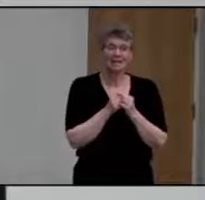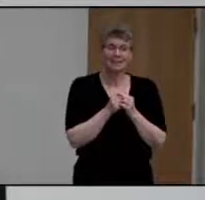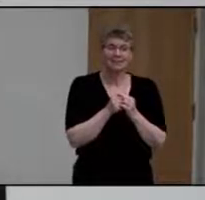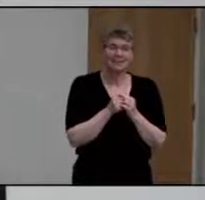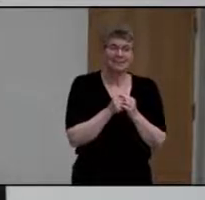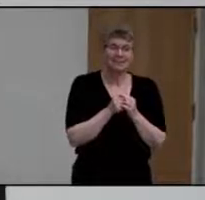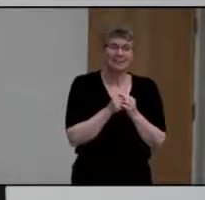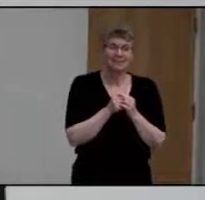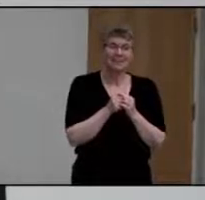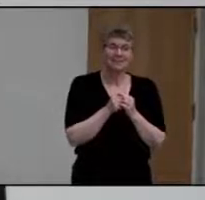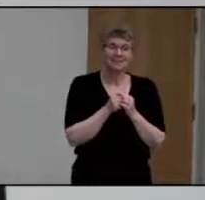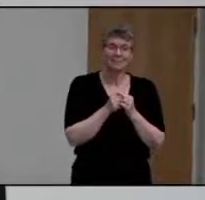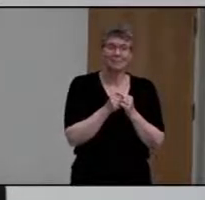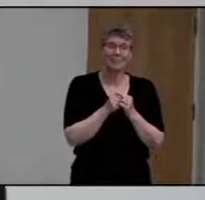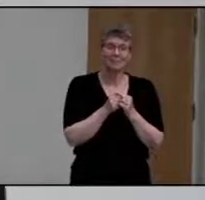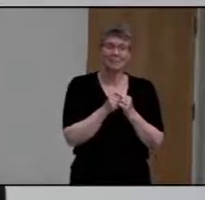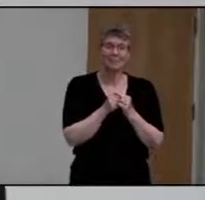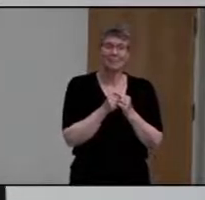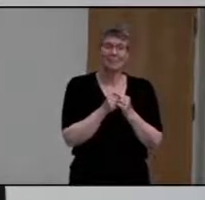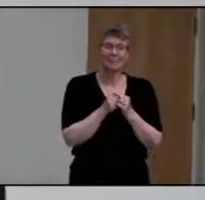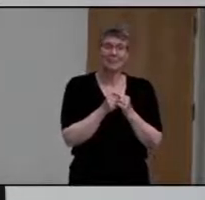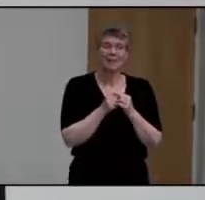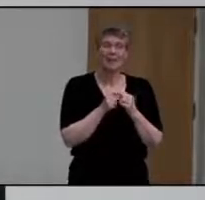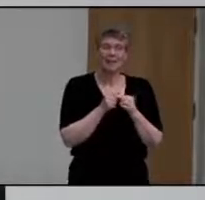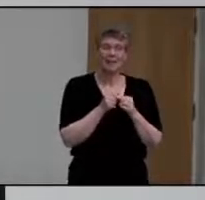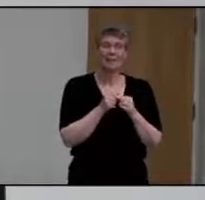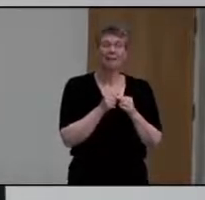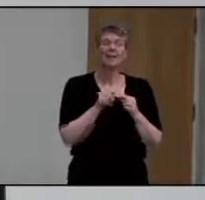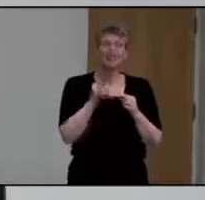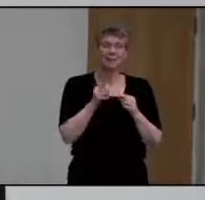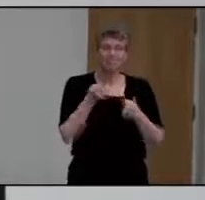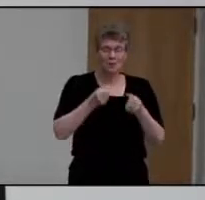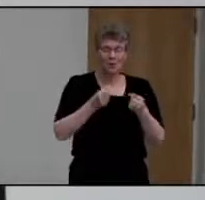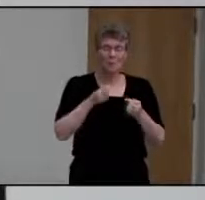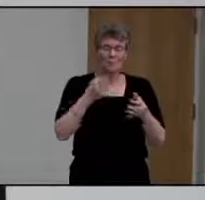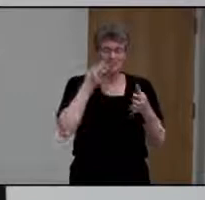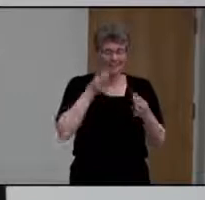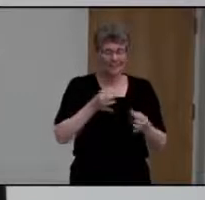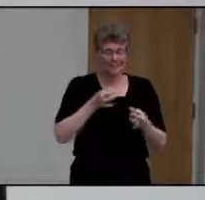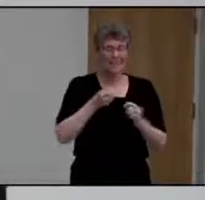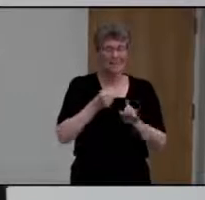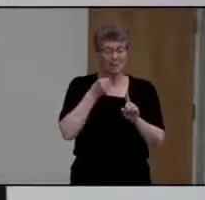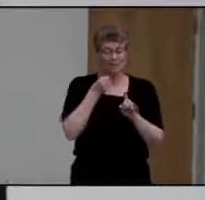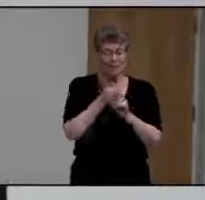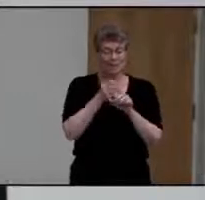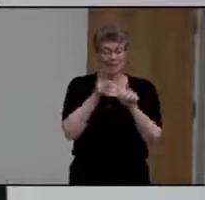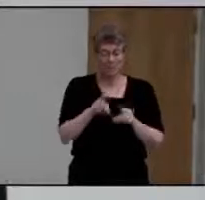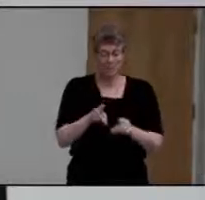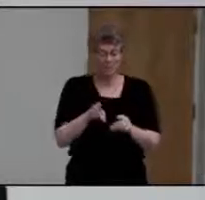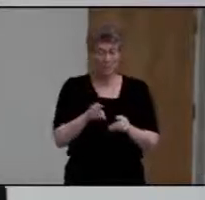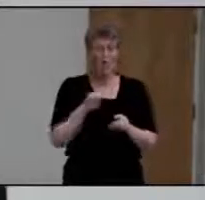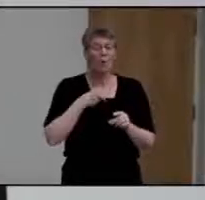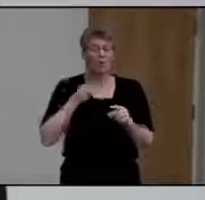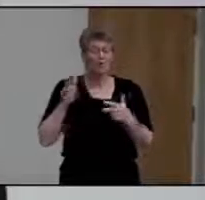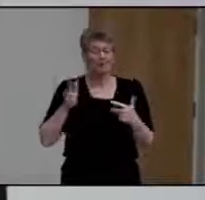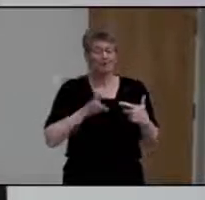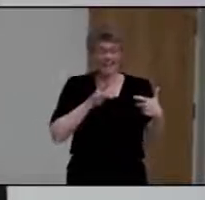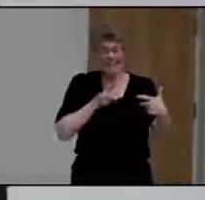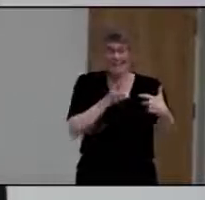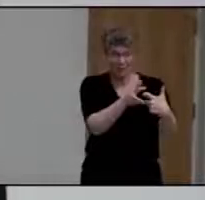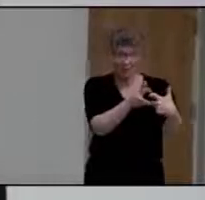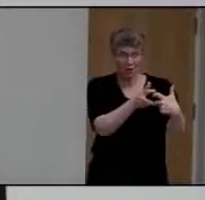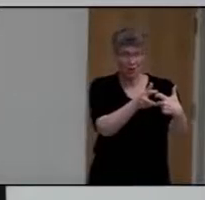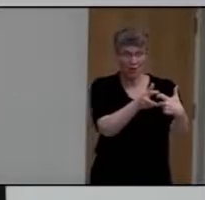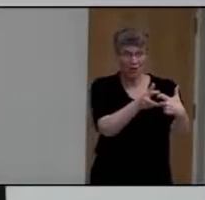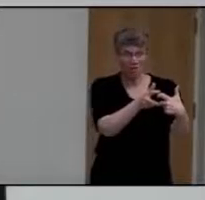about whether they're people or dogs, whether they're old or young, whether they're babies, whether they're male or female. And basically, I do not